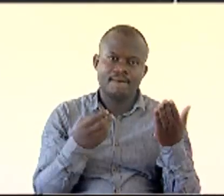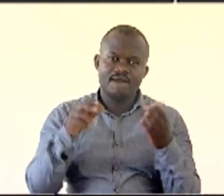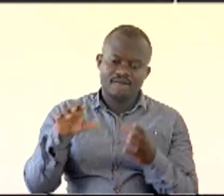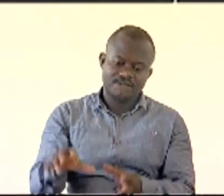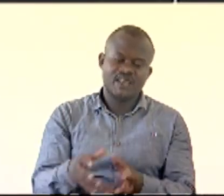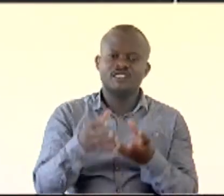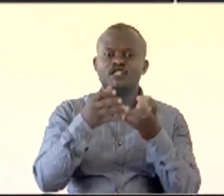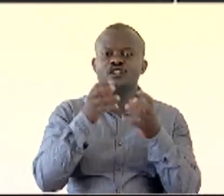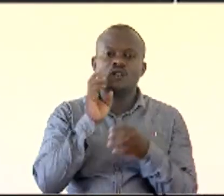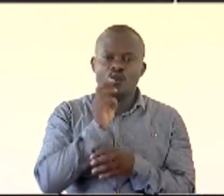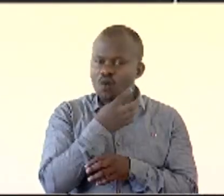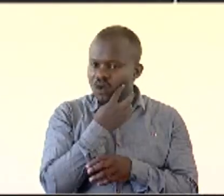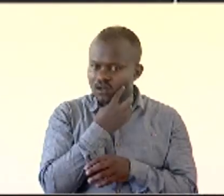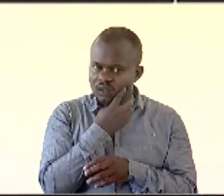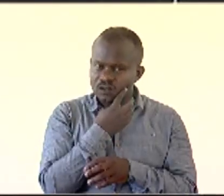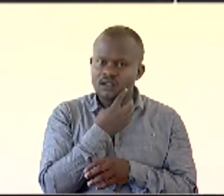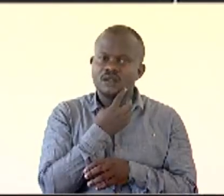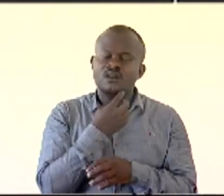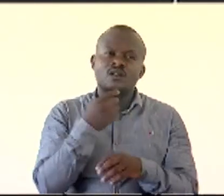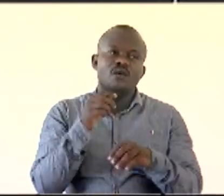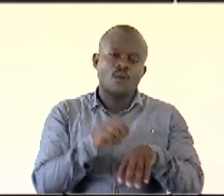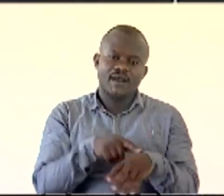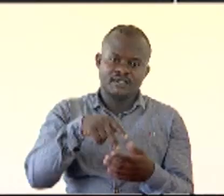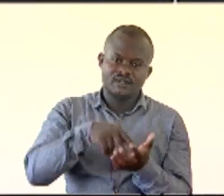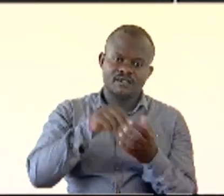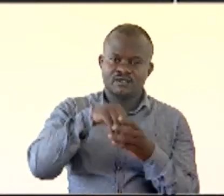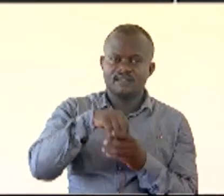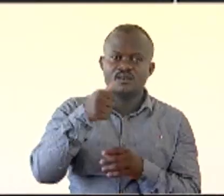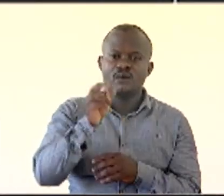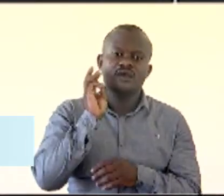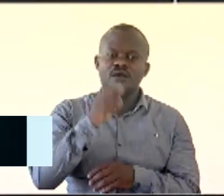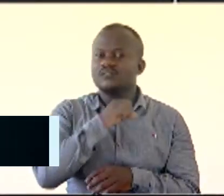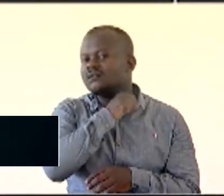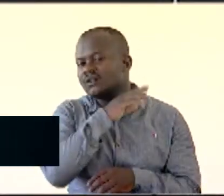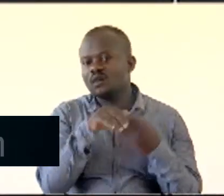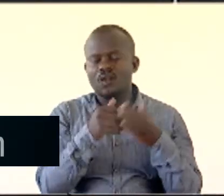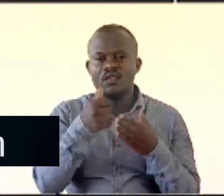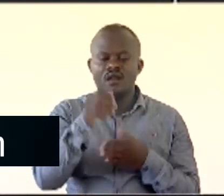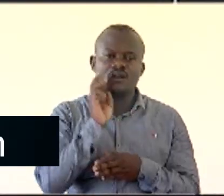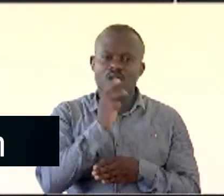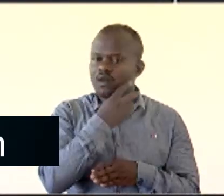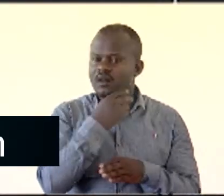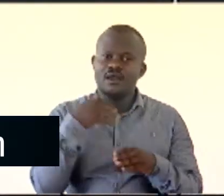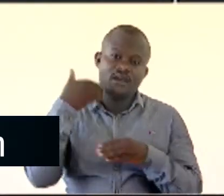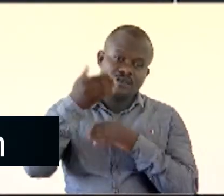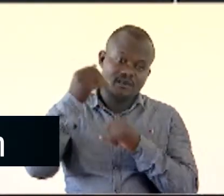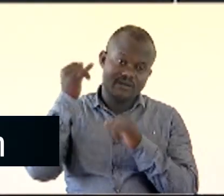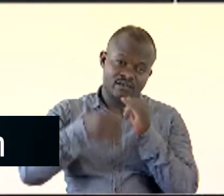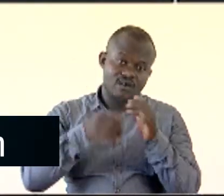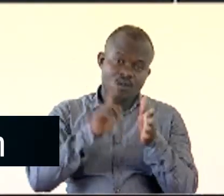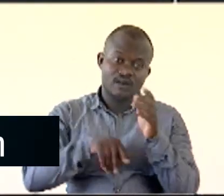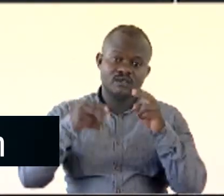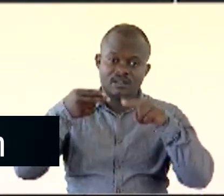Fetching water while standing in it will contaminate that water. And finally, what